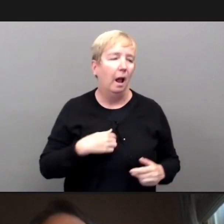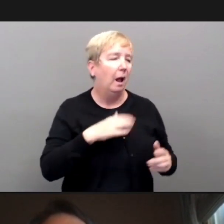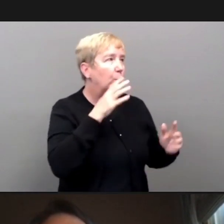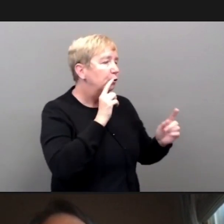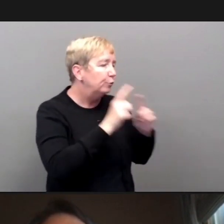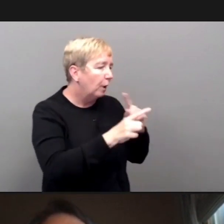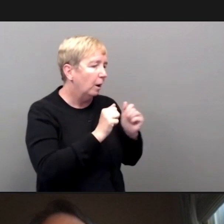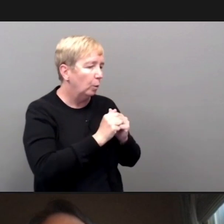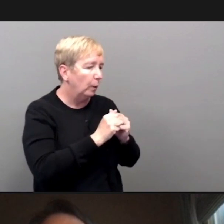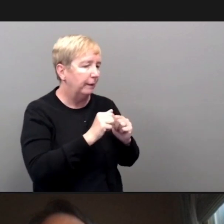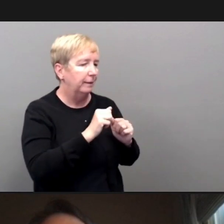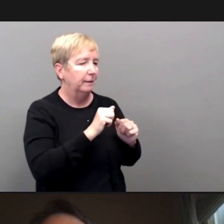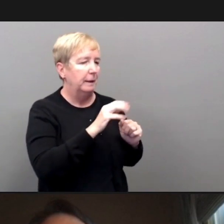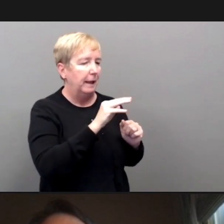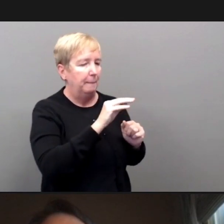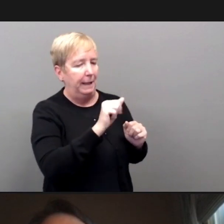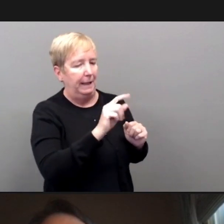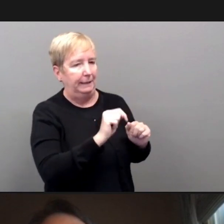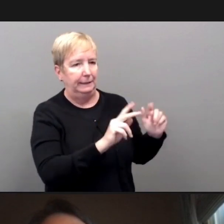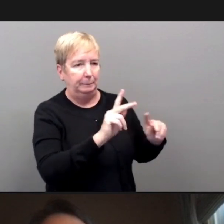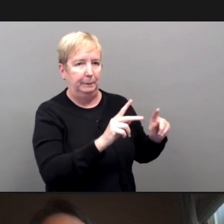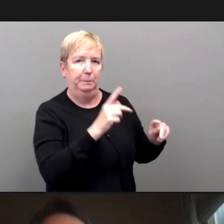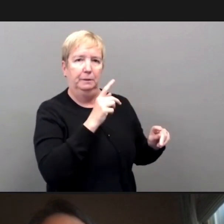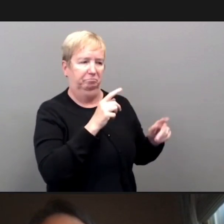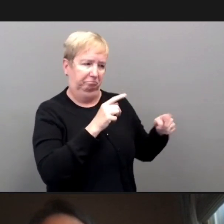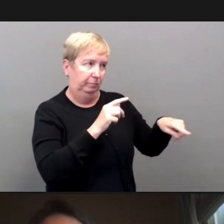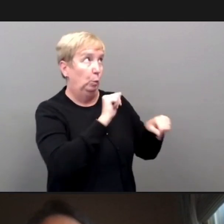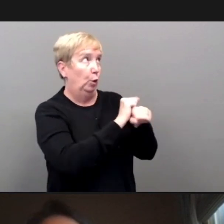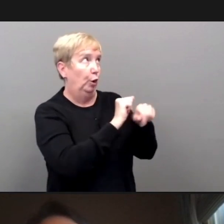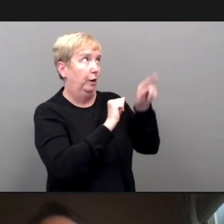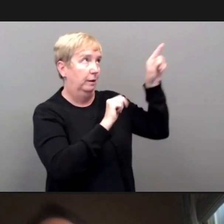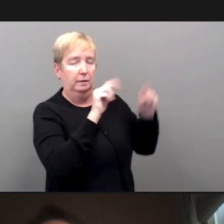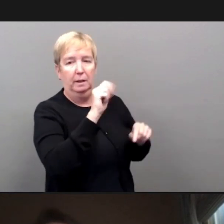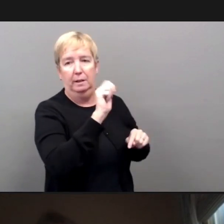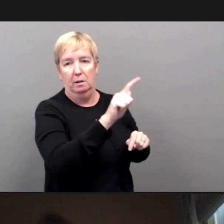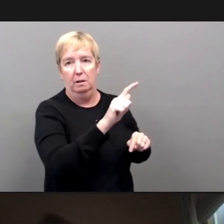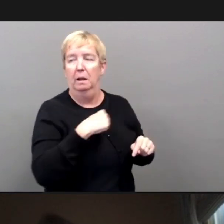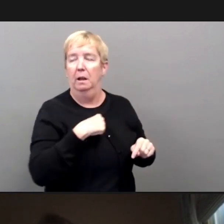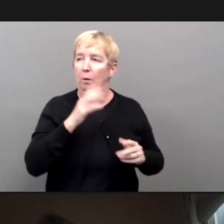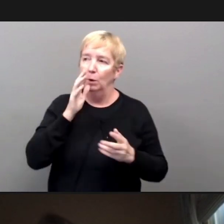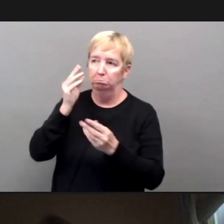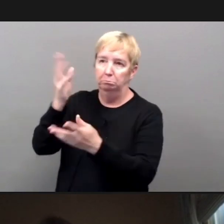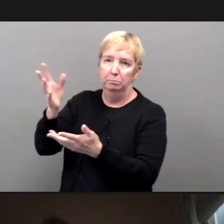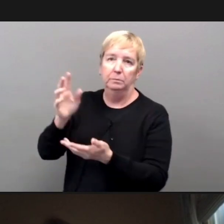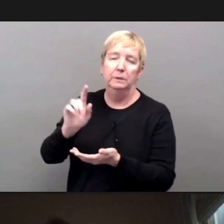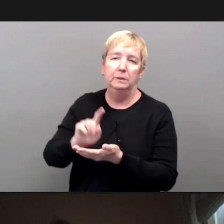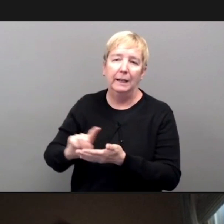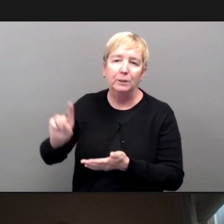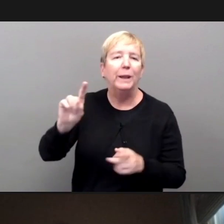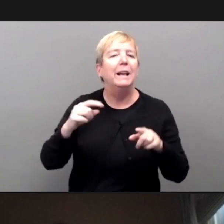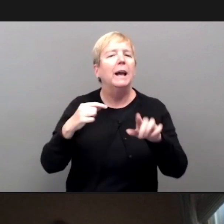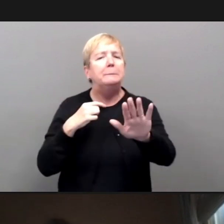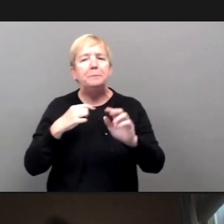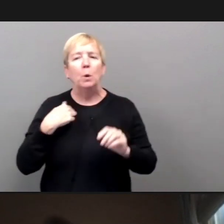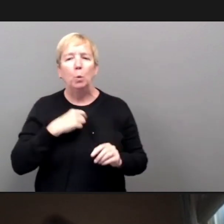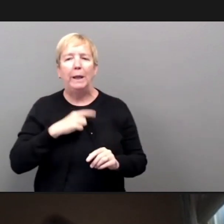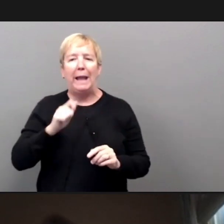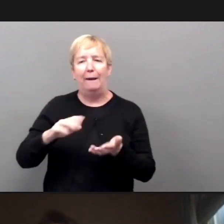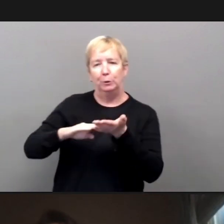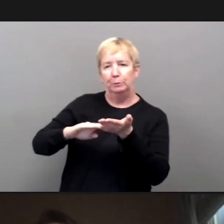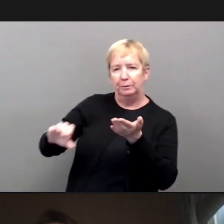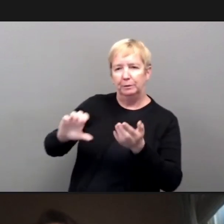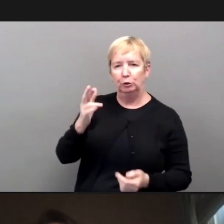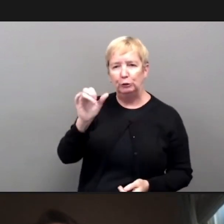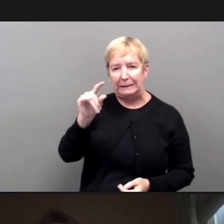see if they have any insight into that next week. We're going to have to excuse Christine pretty soon. Is that